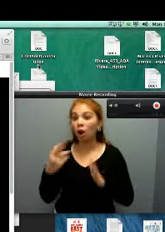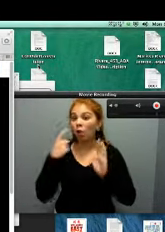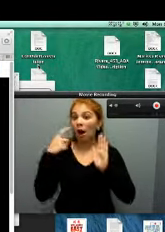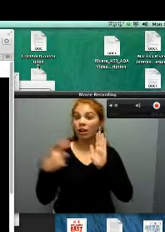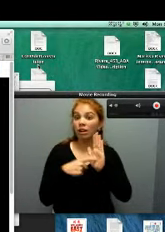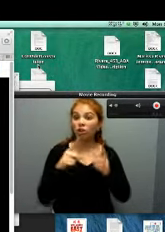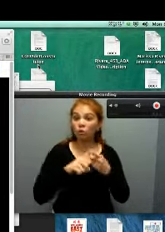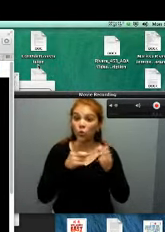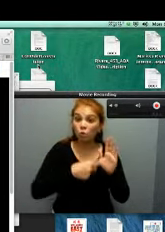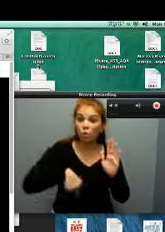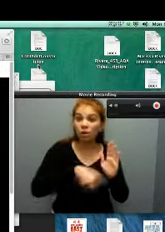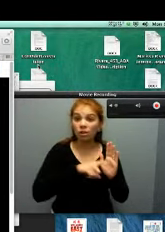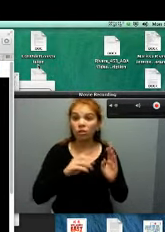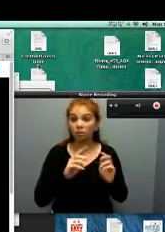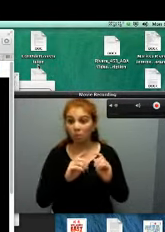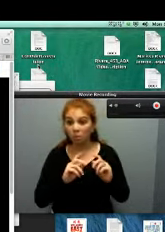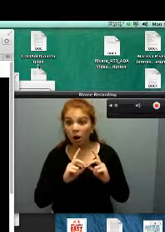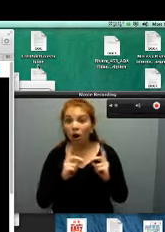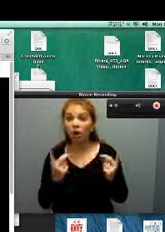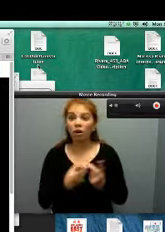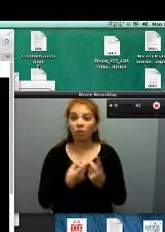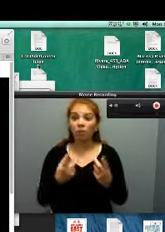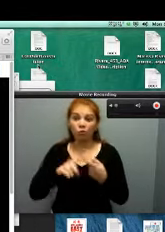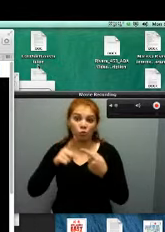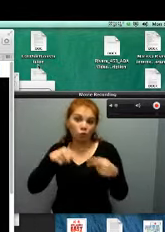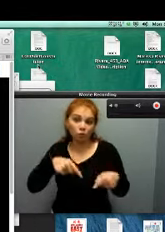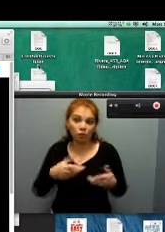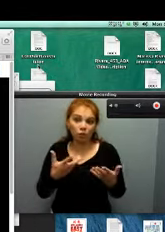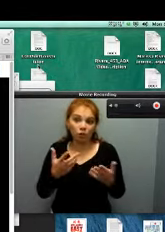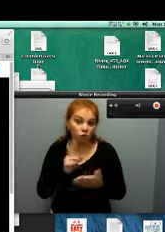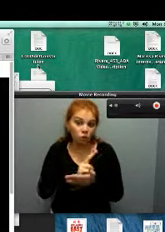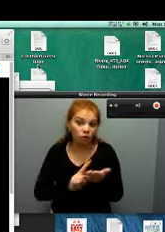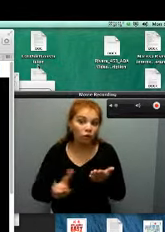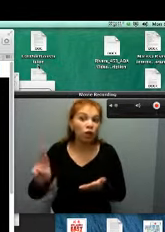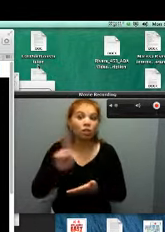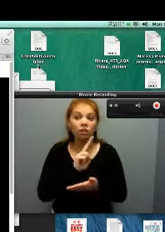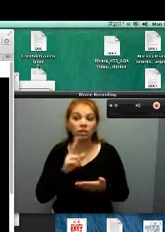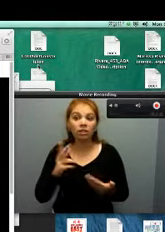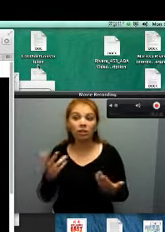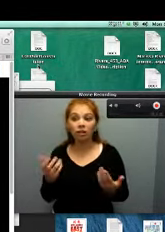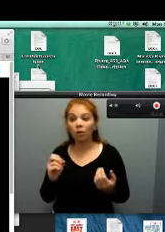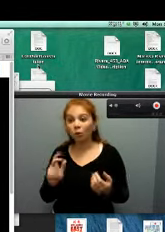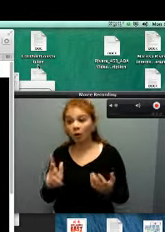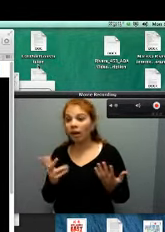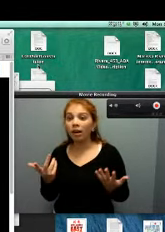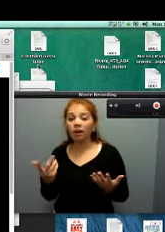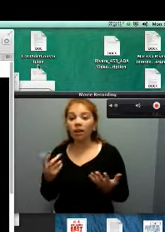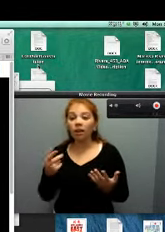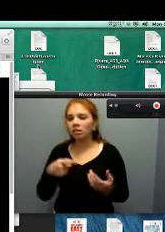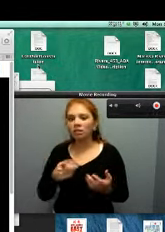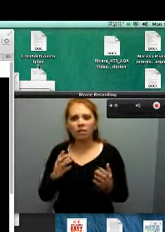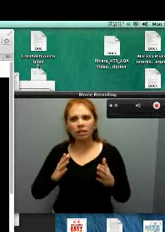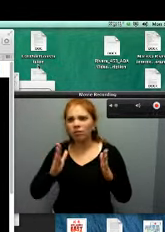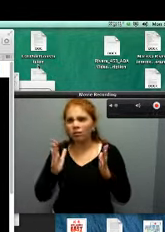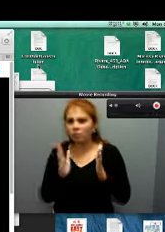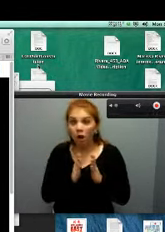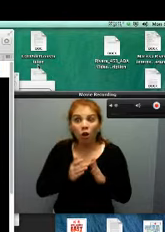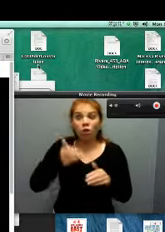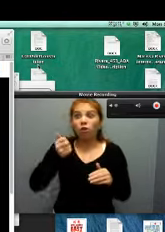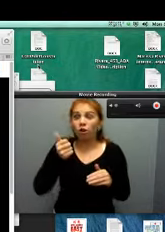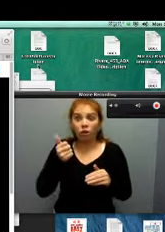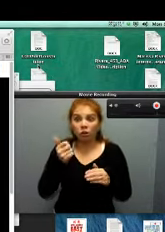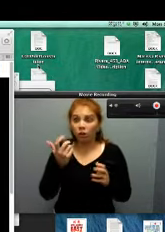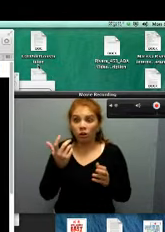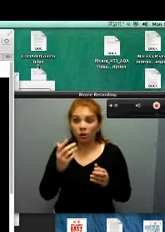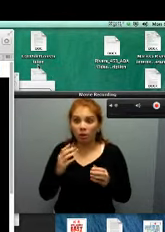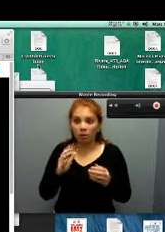recognition to the department, to the university. Right? This is an even smaller minority of